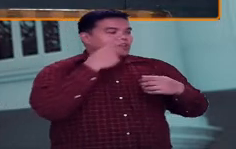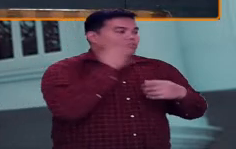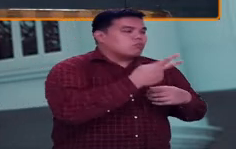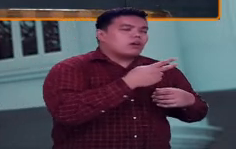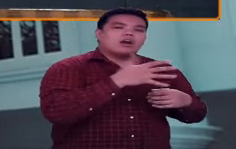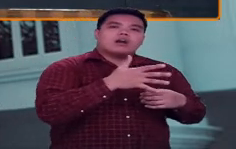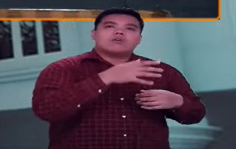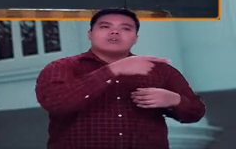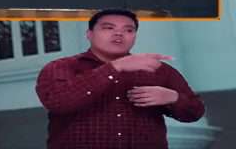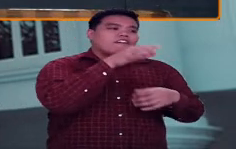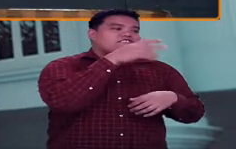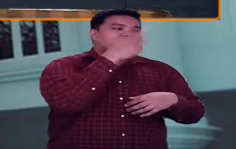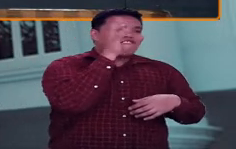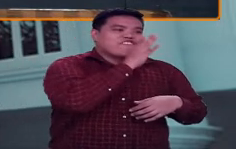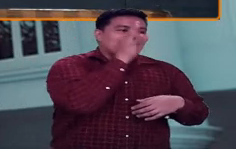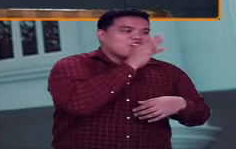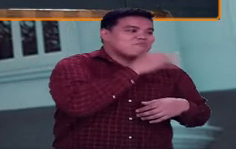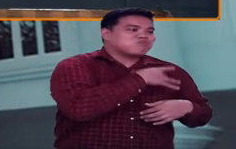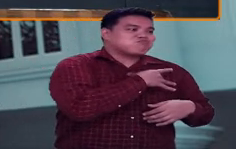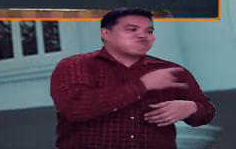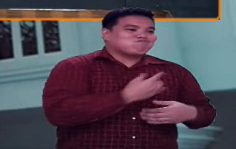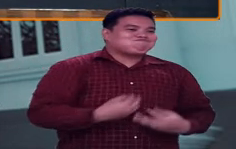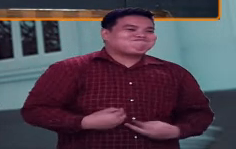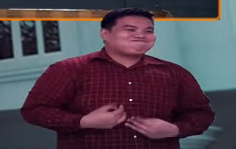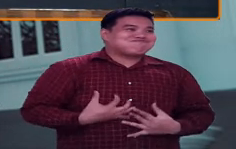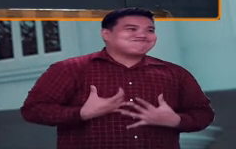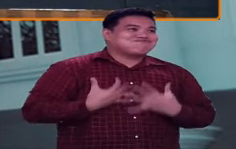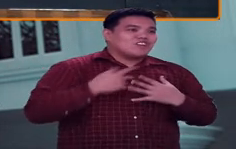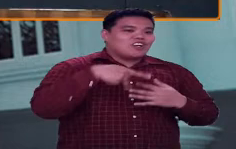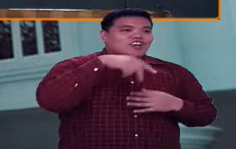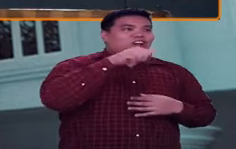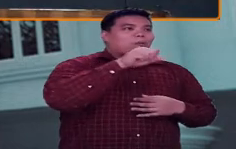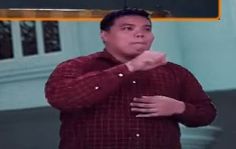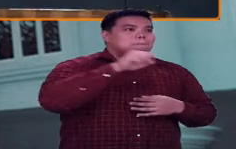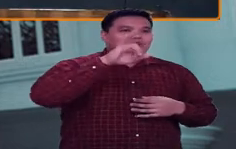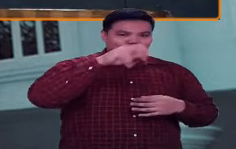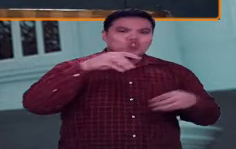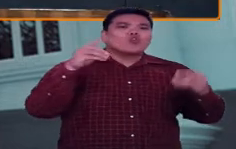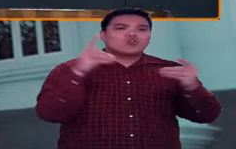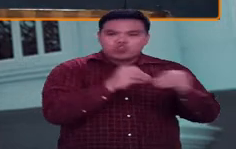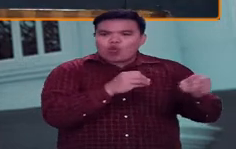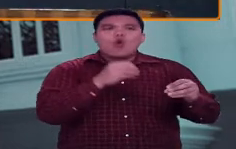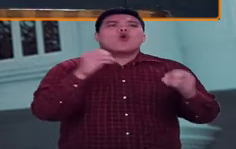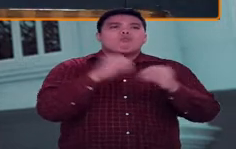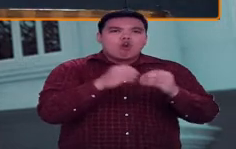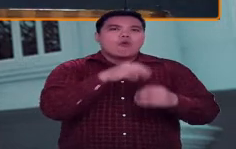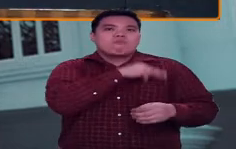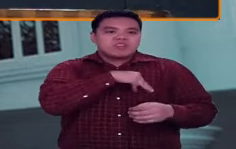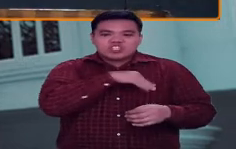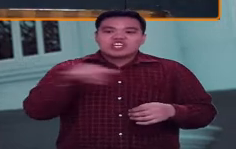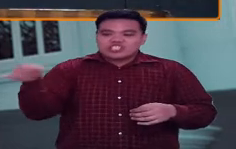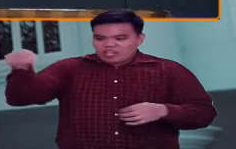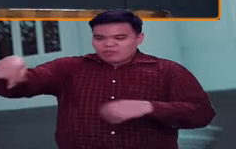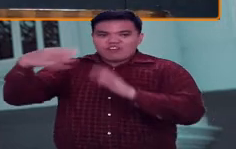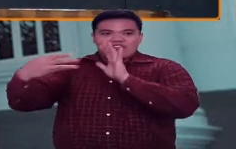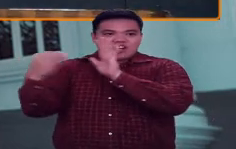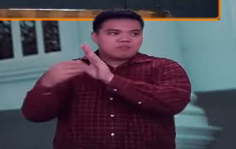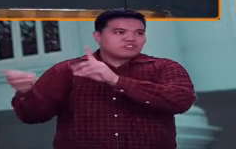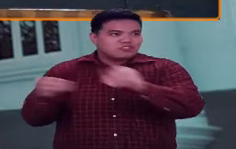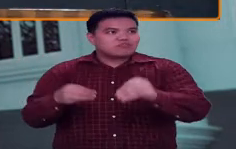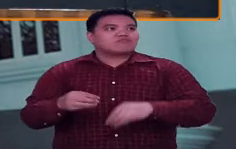passion. And now many of them have gone back and they said, we're going to do missions just like they're doing in the Philippines.